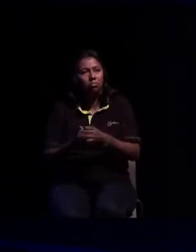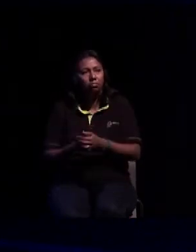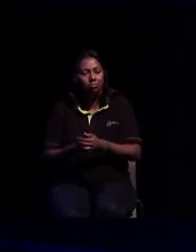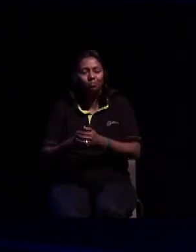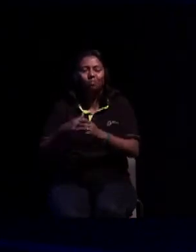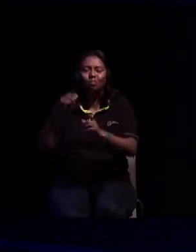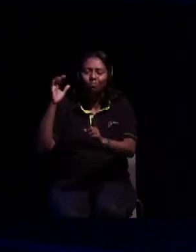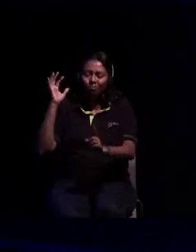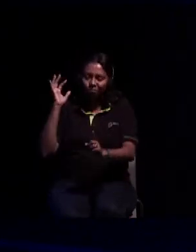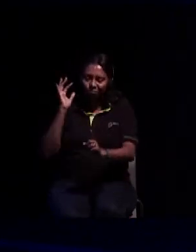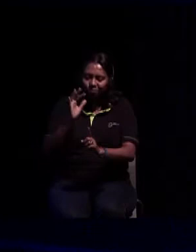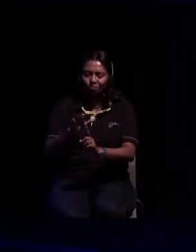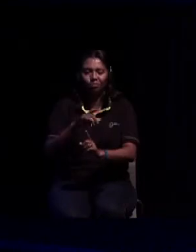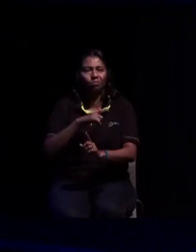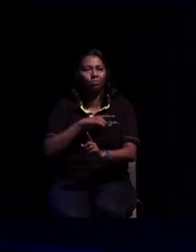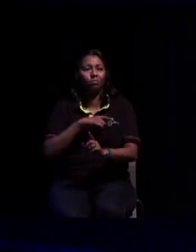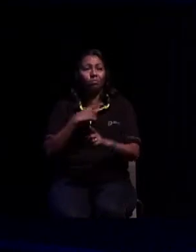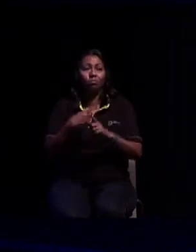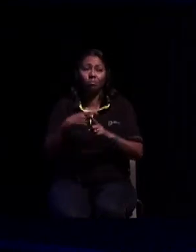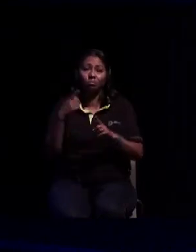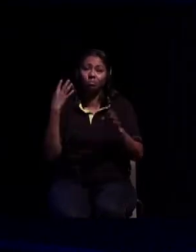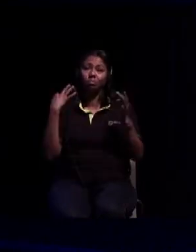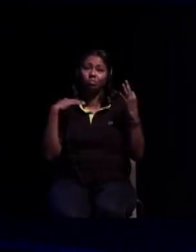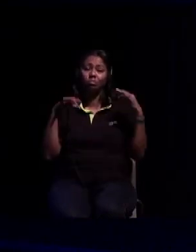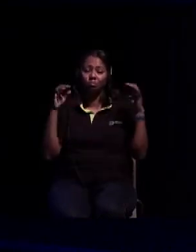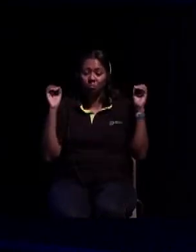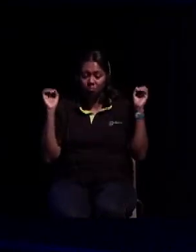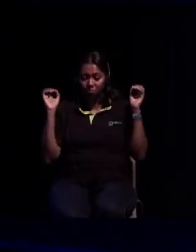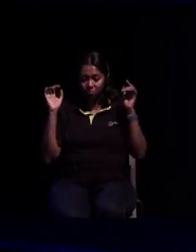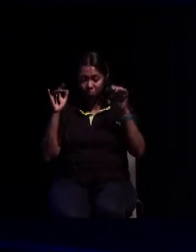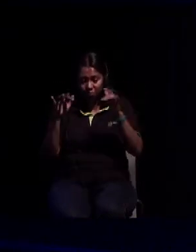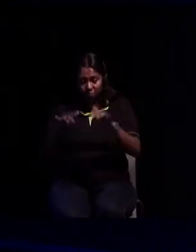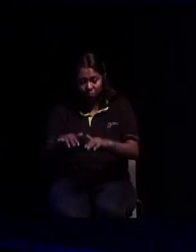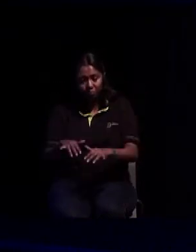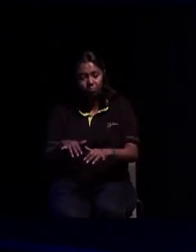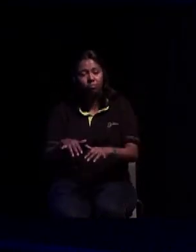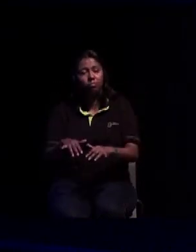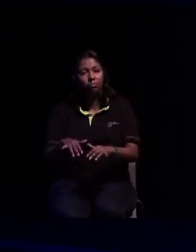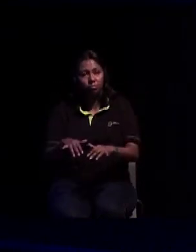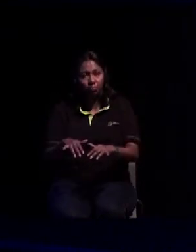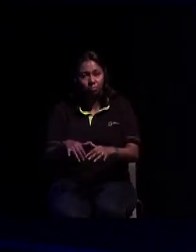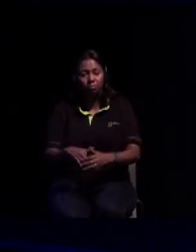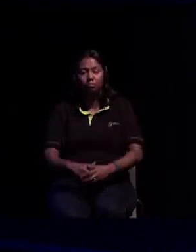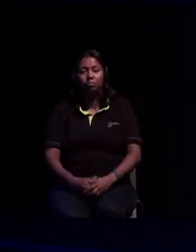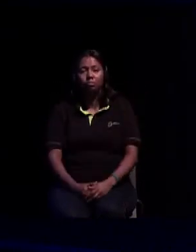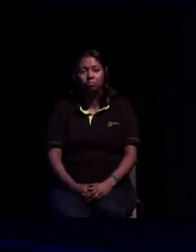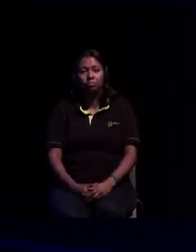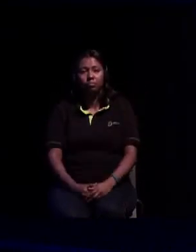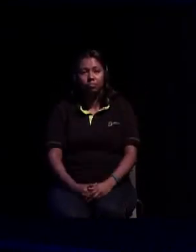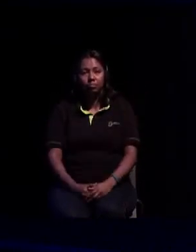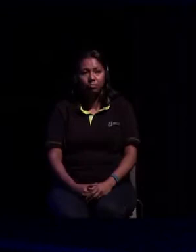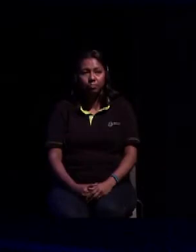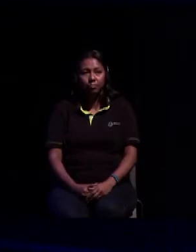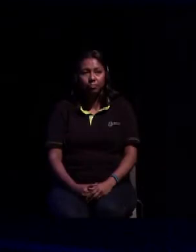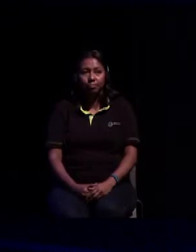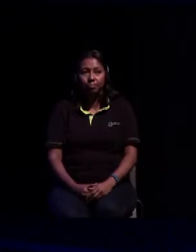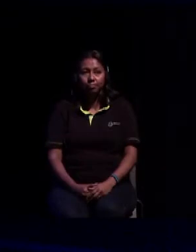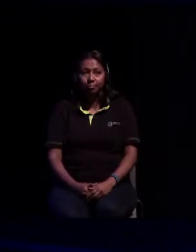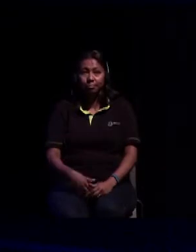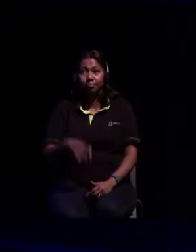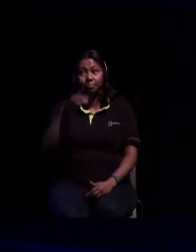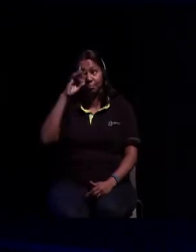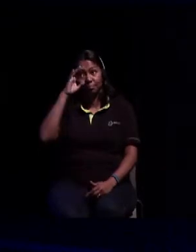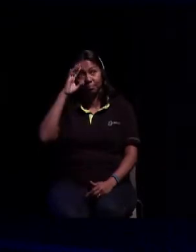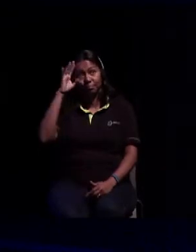tourists coming to their places. And this is built off a growth ideology where the tourism industry, and what I'm going to call